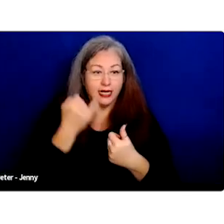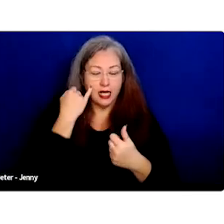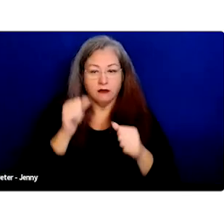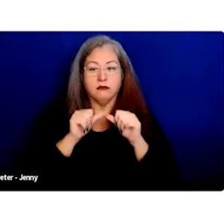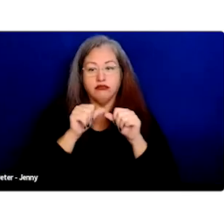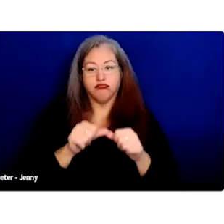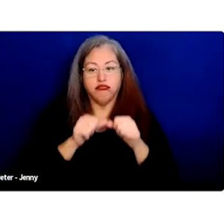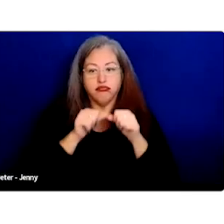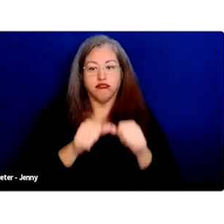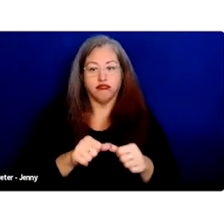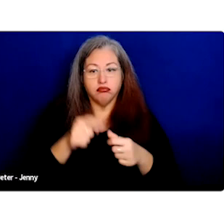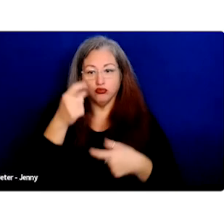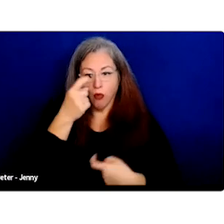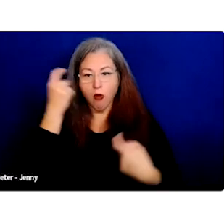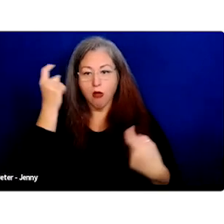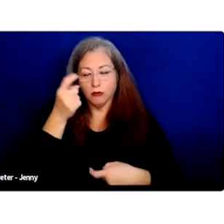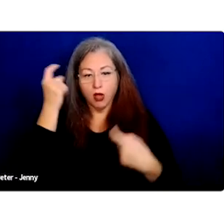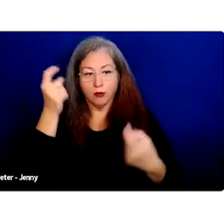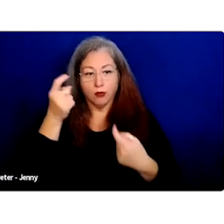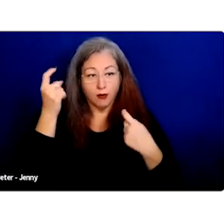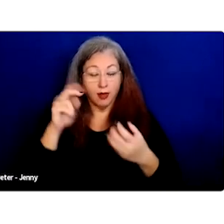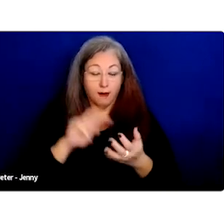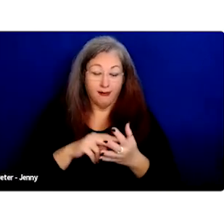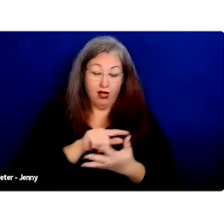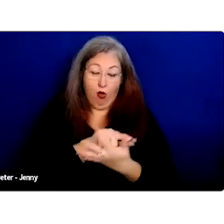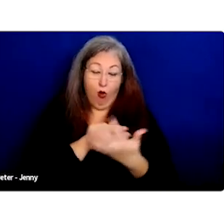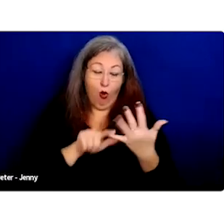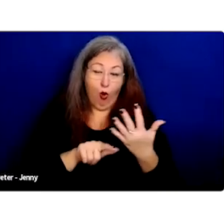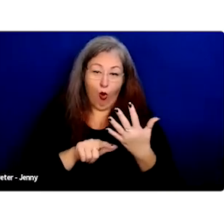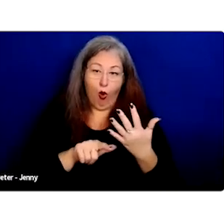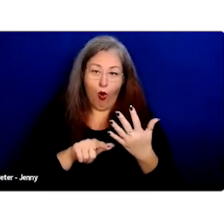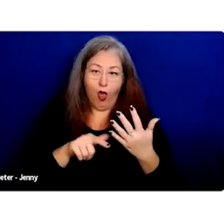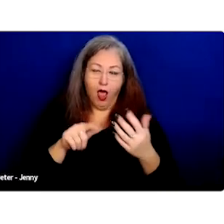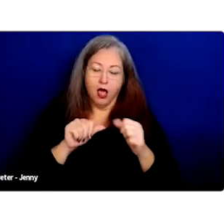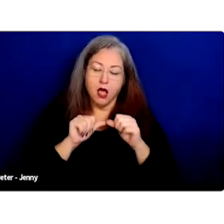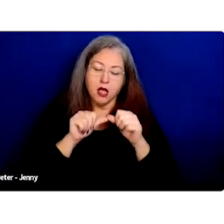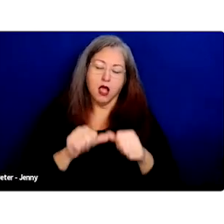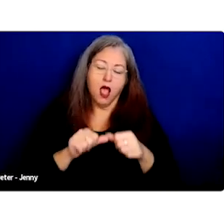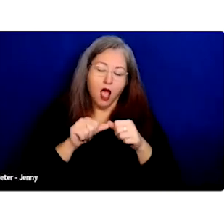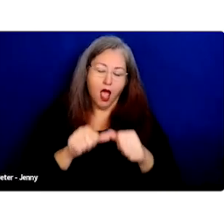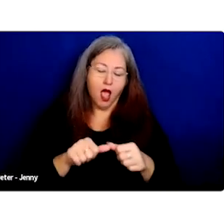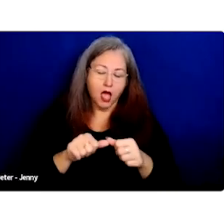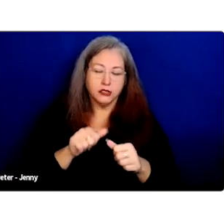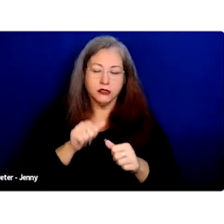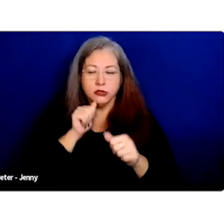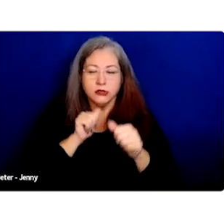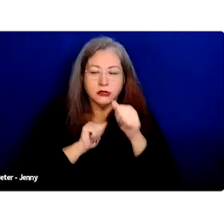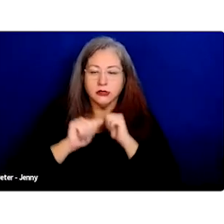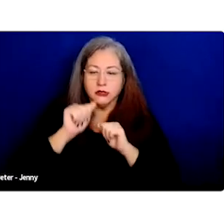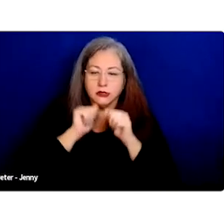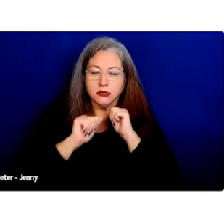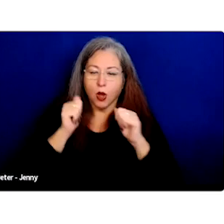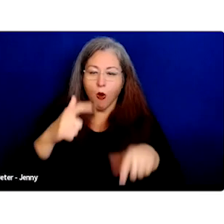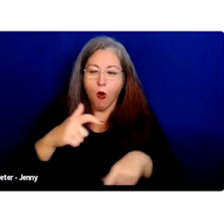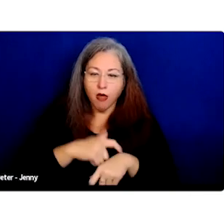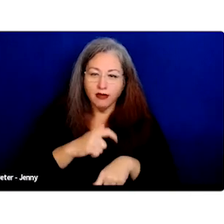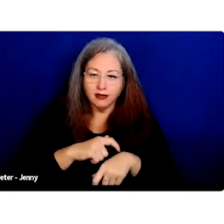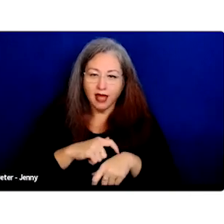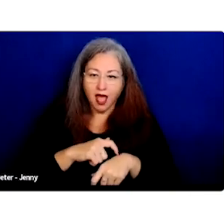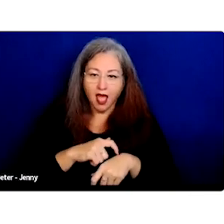trauma is that all of these bodies are under constant duress all the time, and